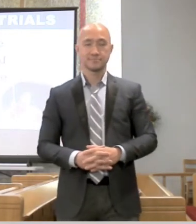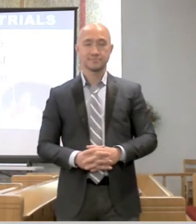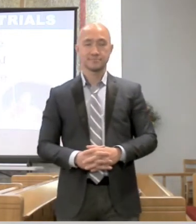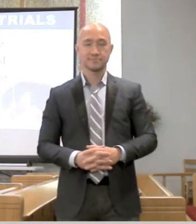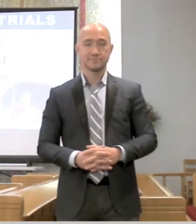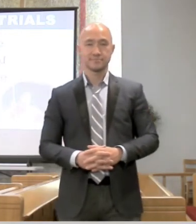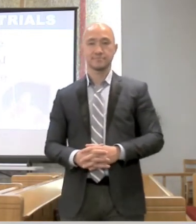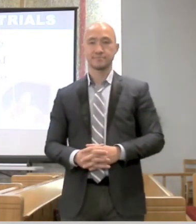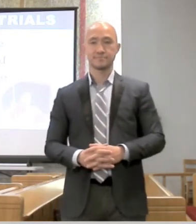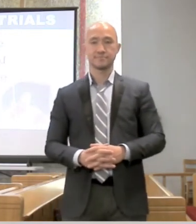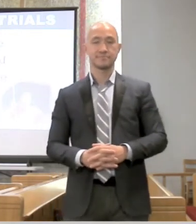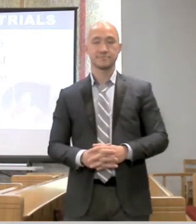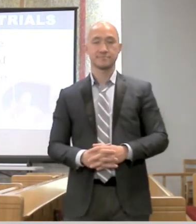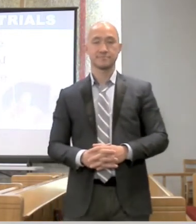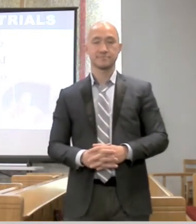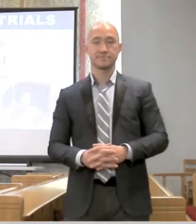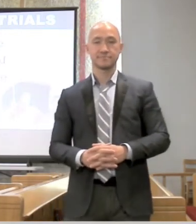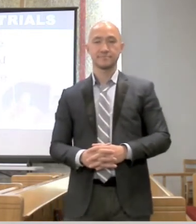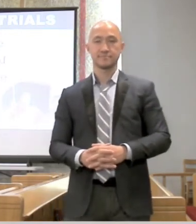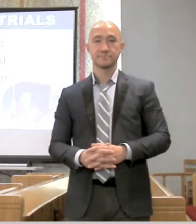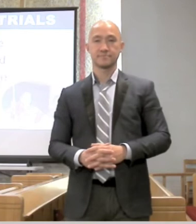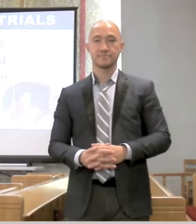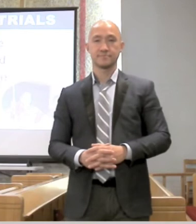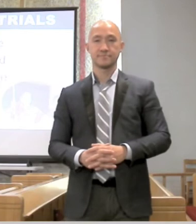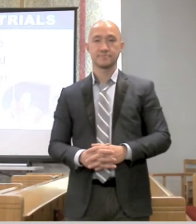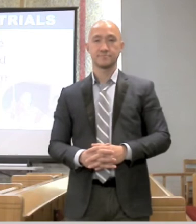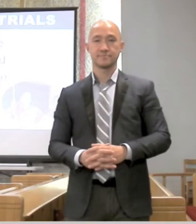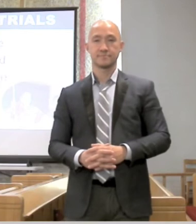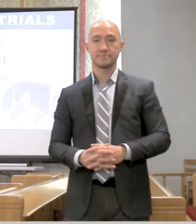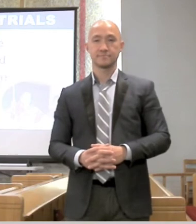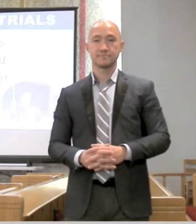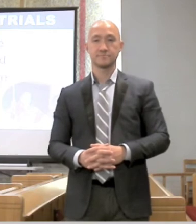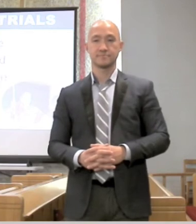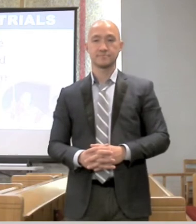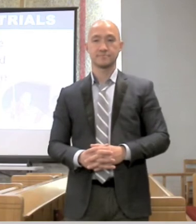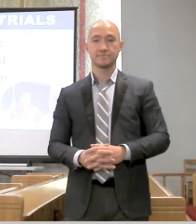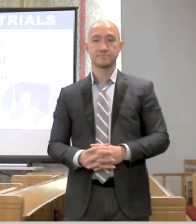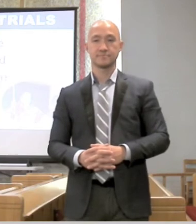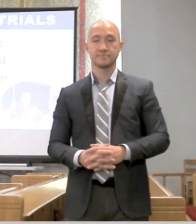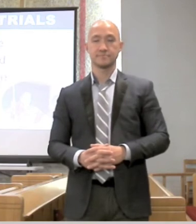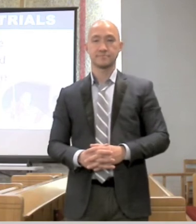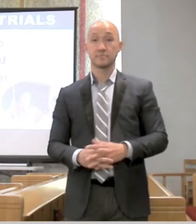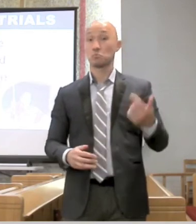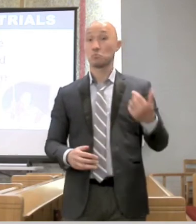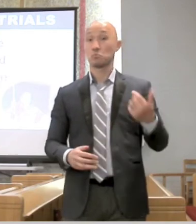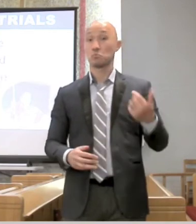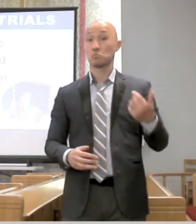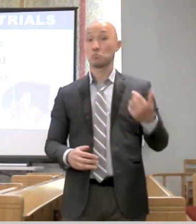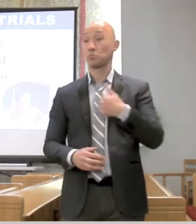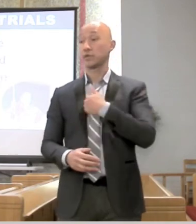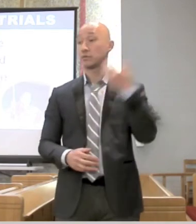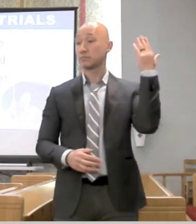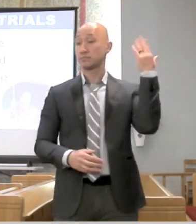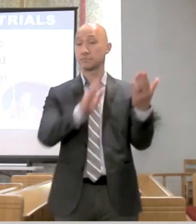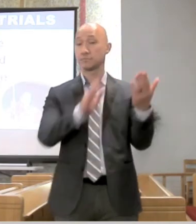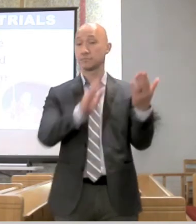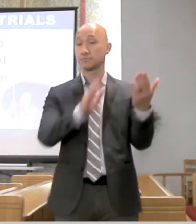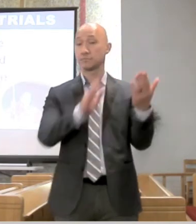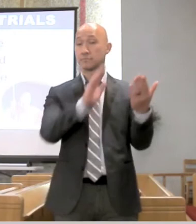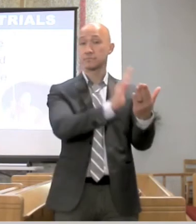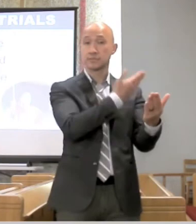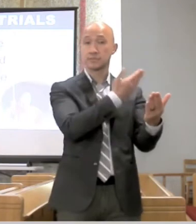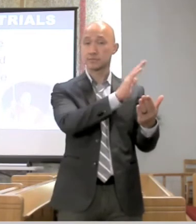political move on his behalf. What will Pilate do with Jesus? We do sing a song, don't we, at times, what will